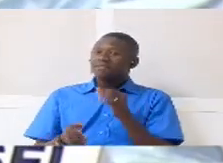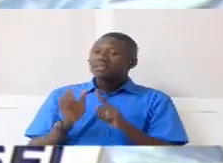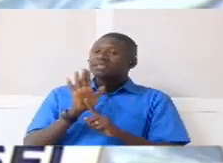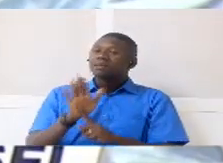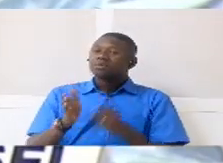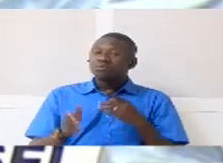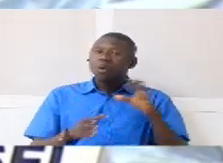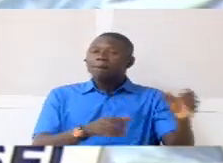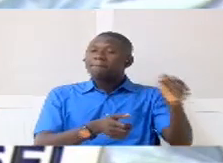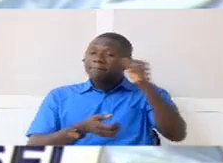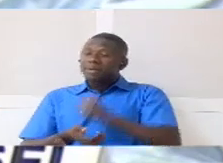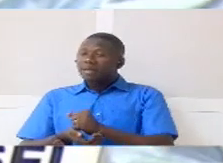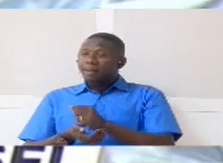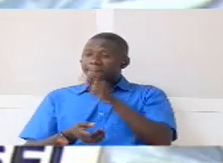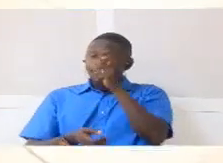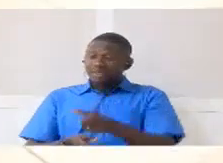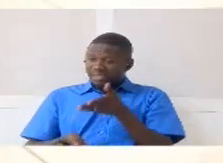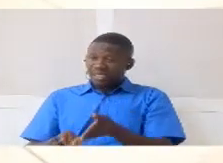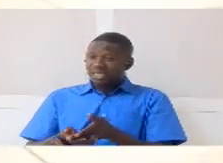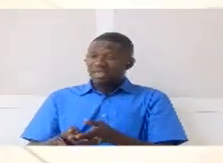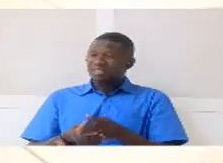here and you violate their rights,